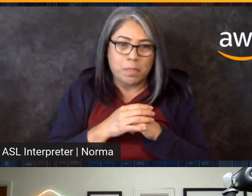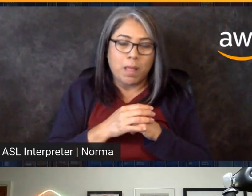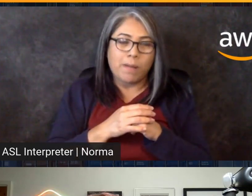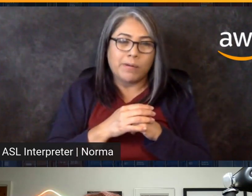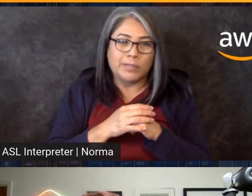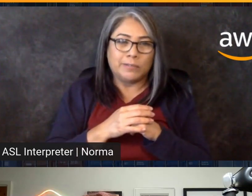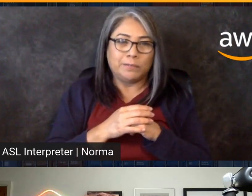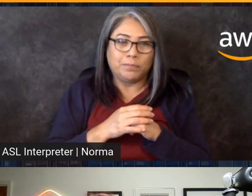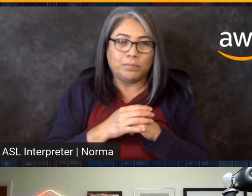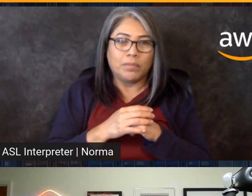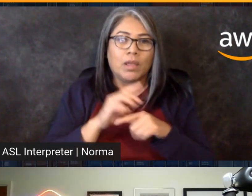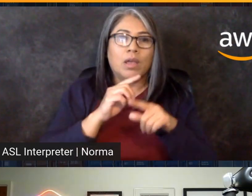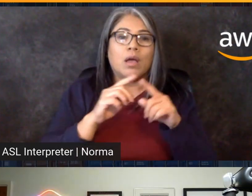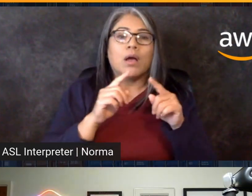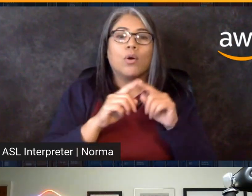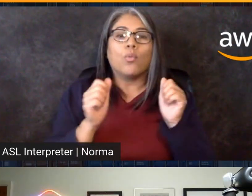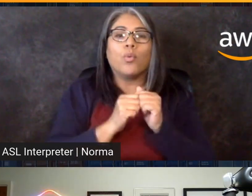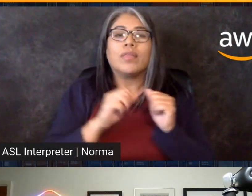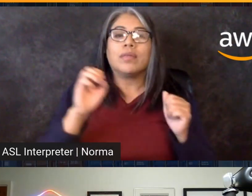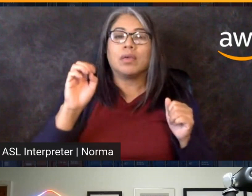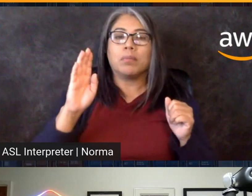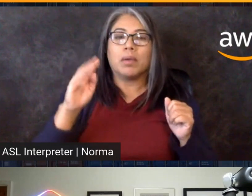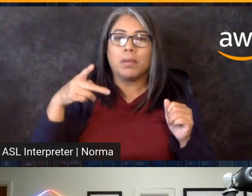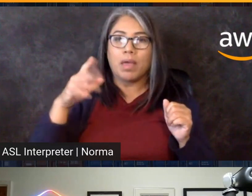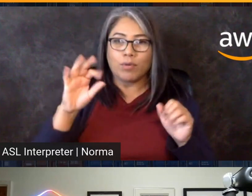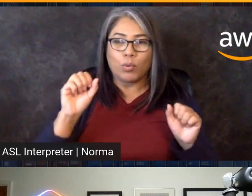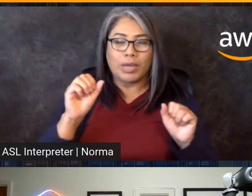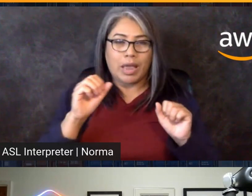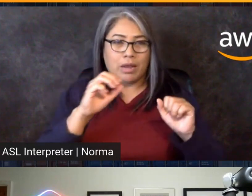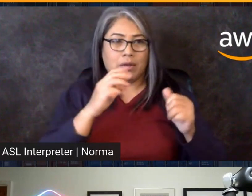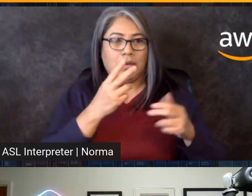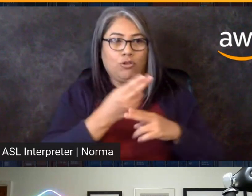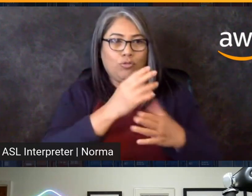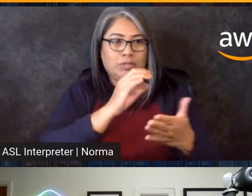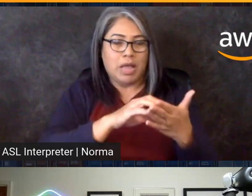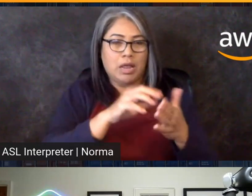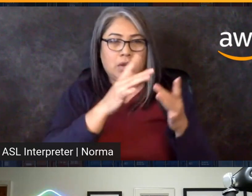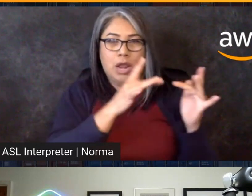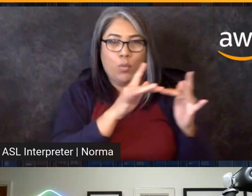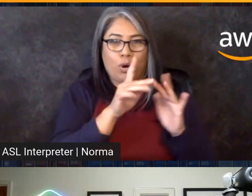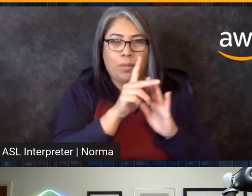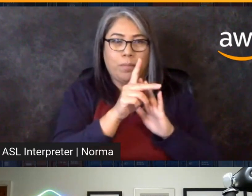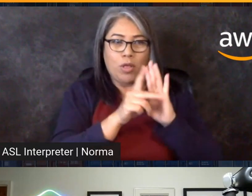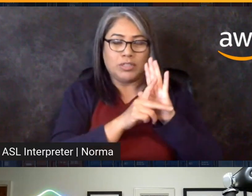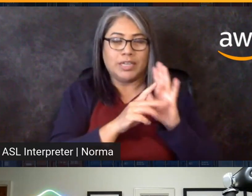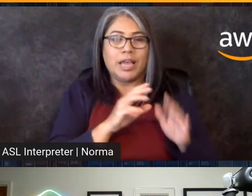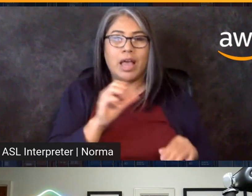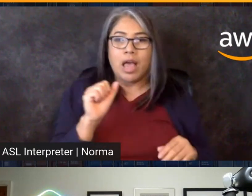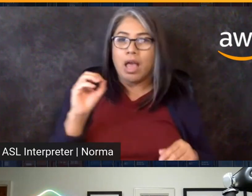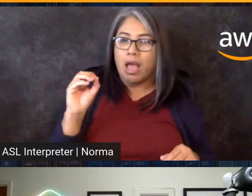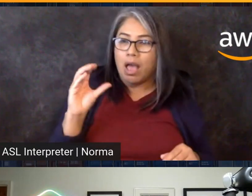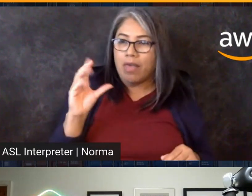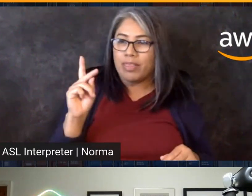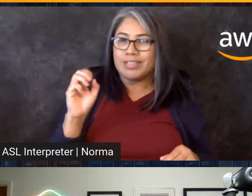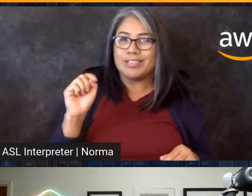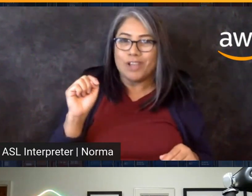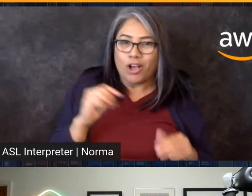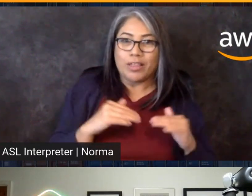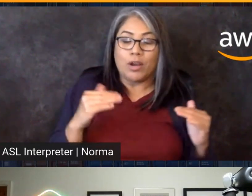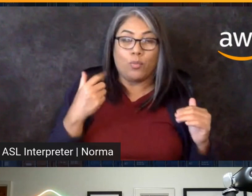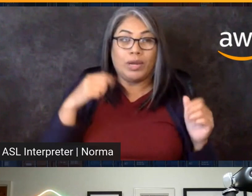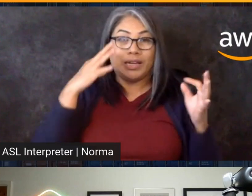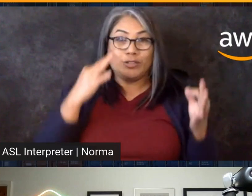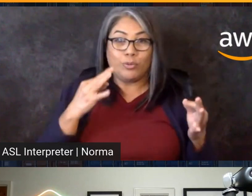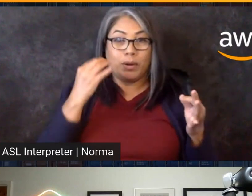But with eBPF, we can enforce that network policy at the socket layer. We can determine before this is a packet whether it